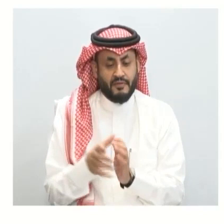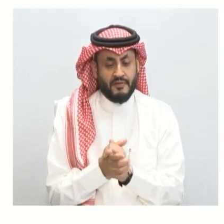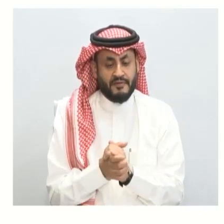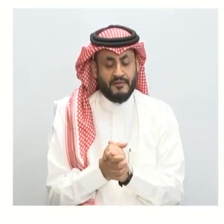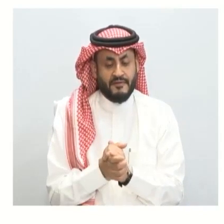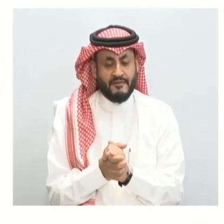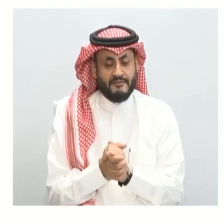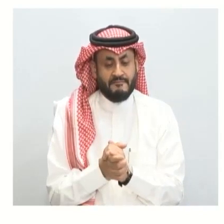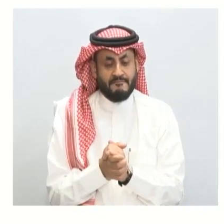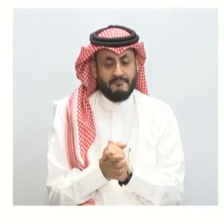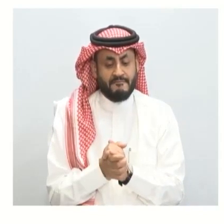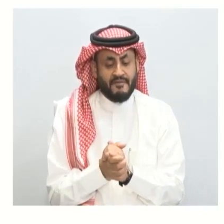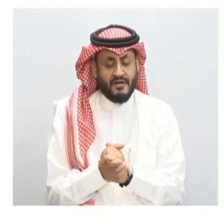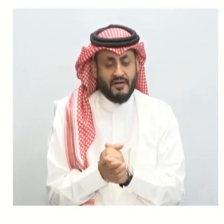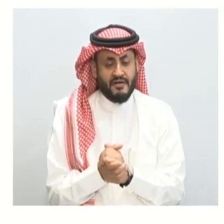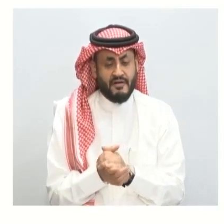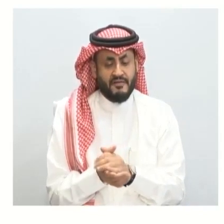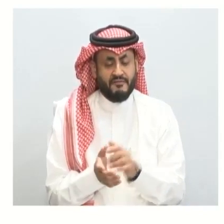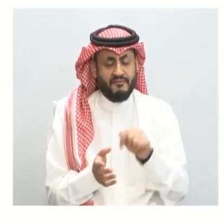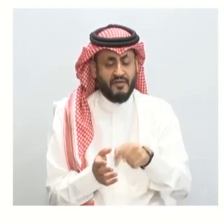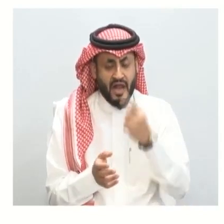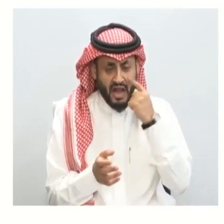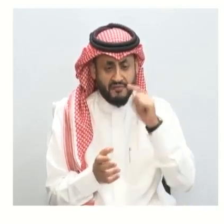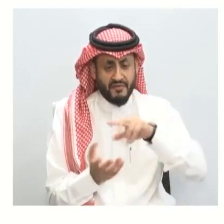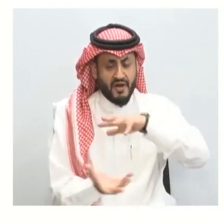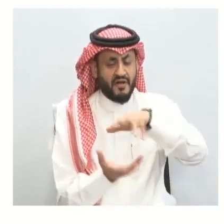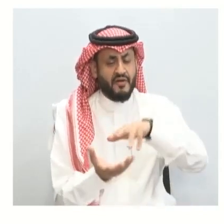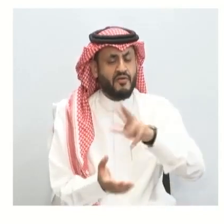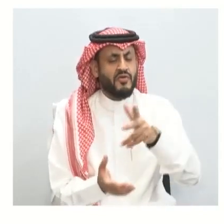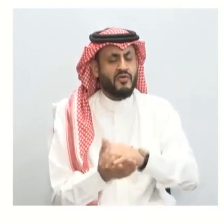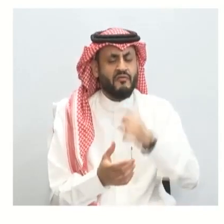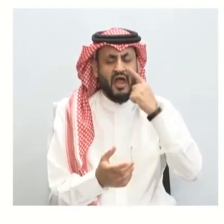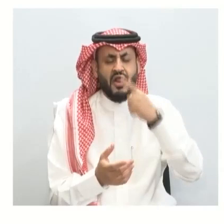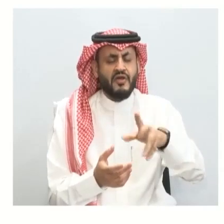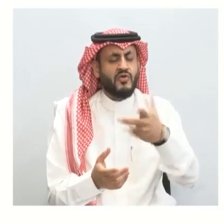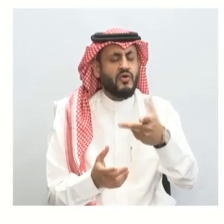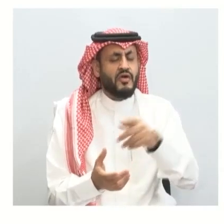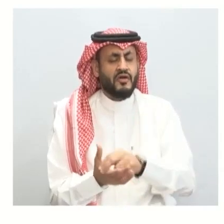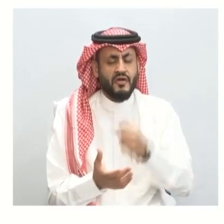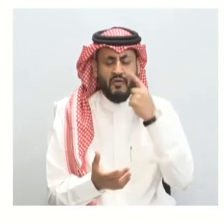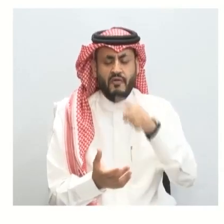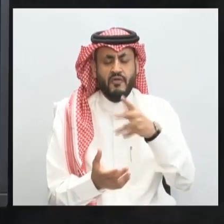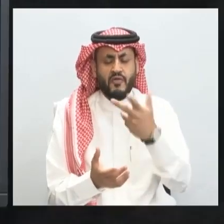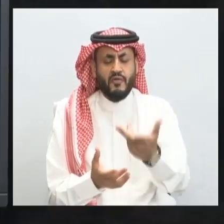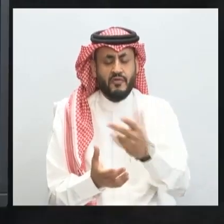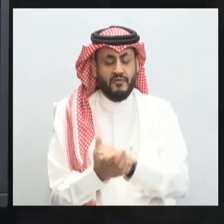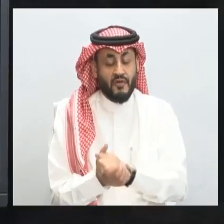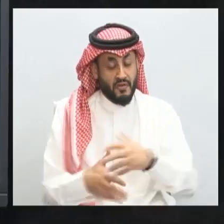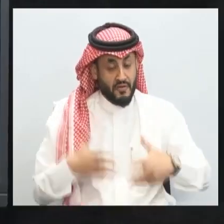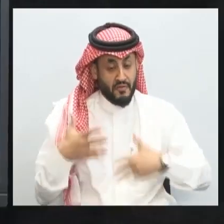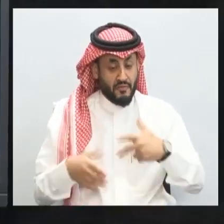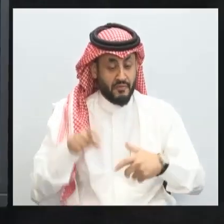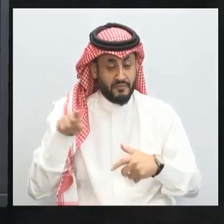number two, if there were life on other planets, how could we find this out? So also, this is an interesting